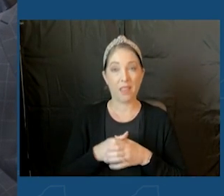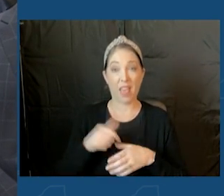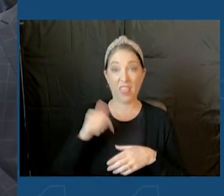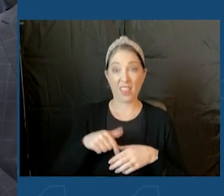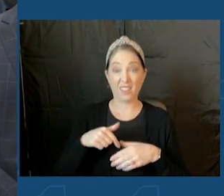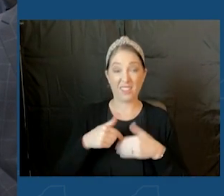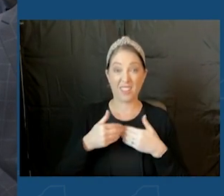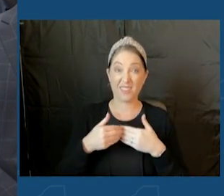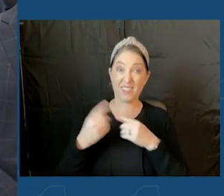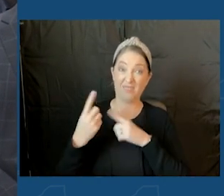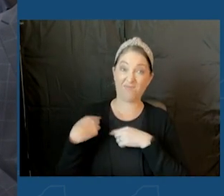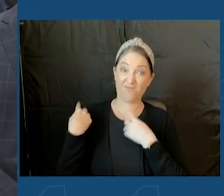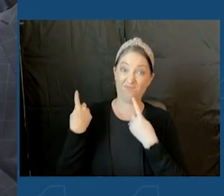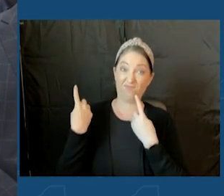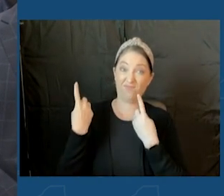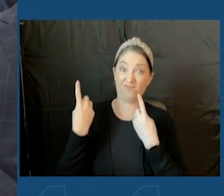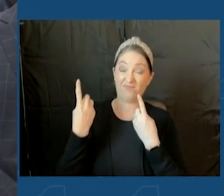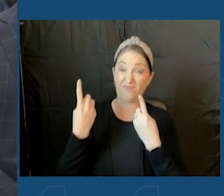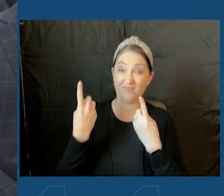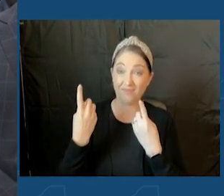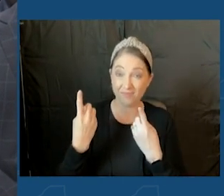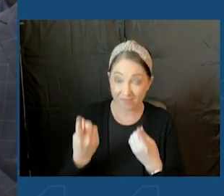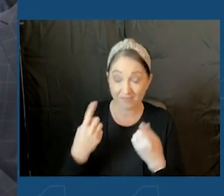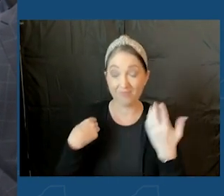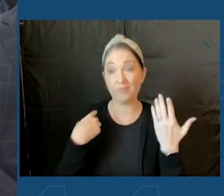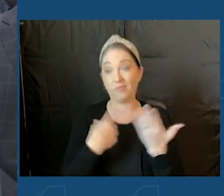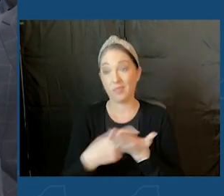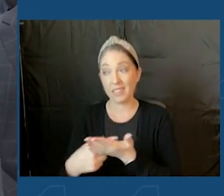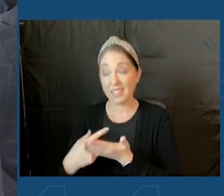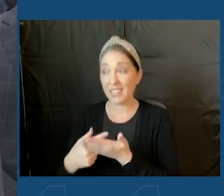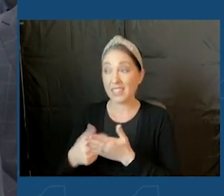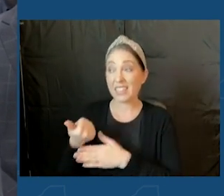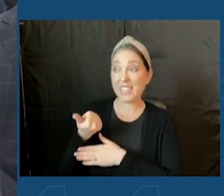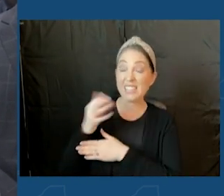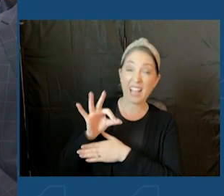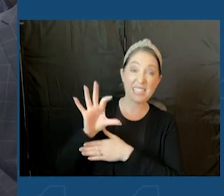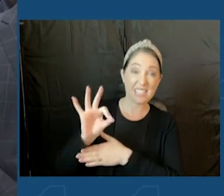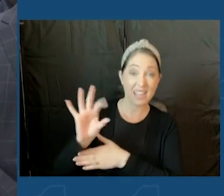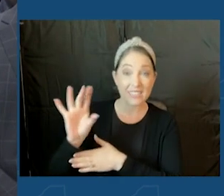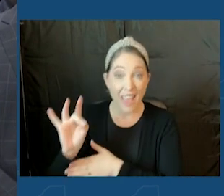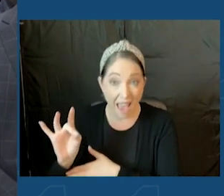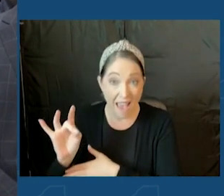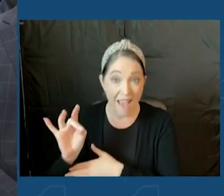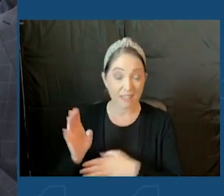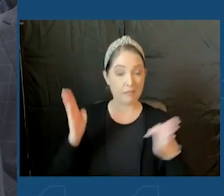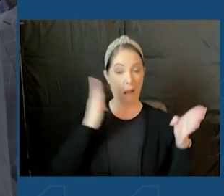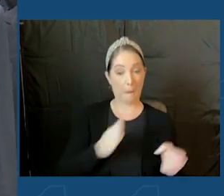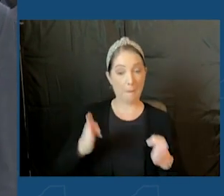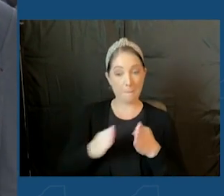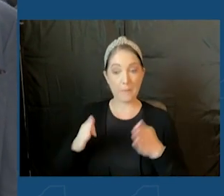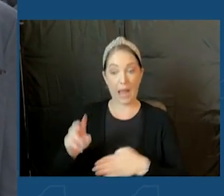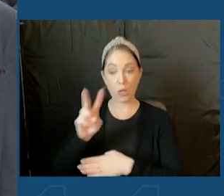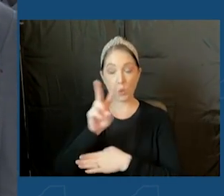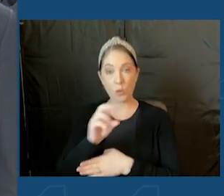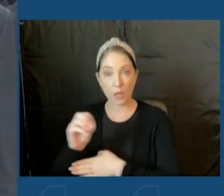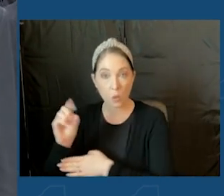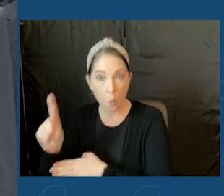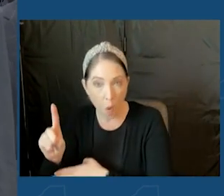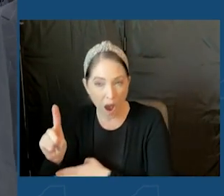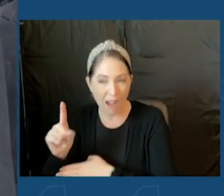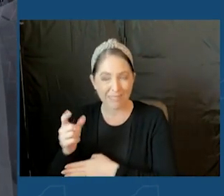long time. They're talking about it in 1998, pre-planning 2001. It sort of